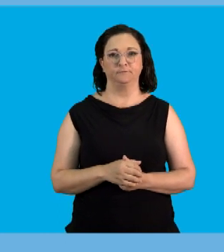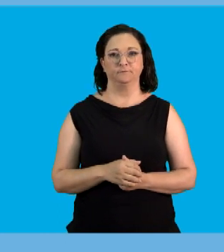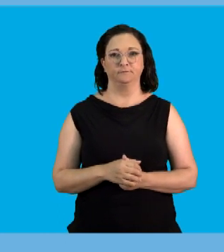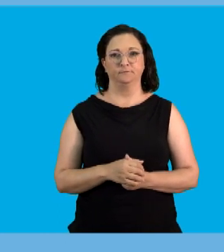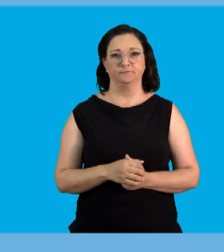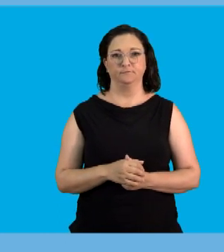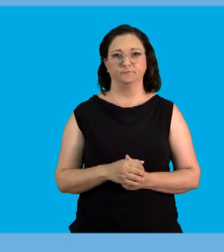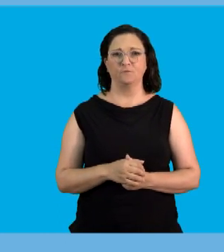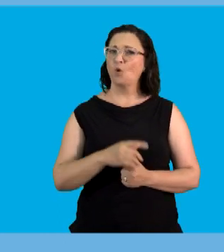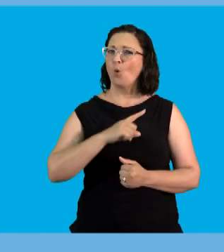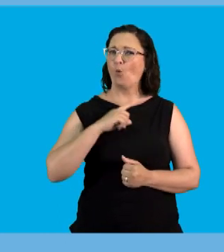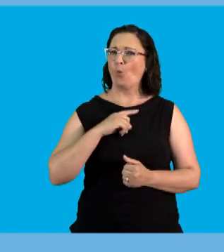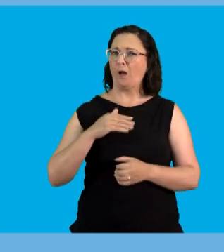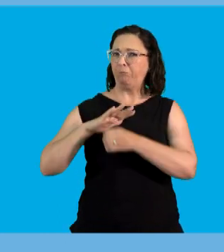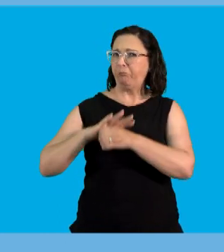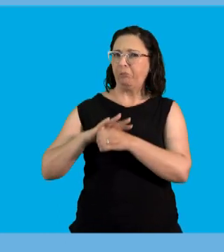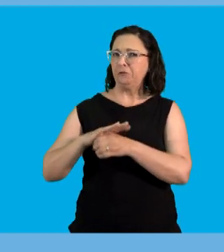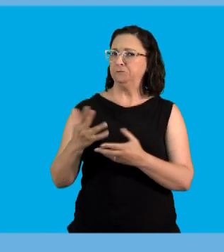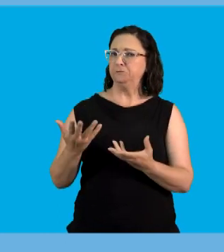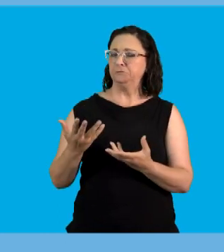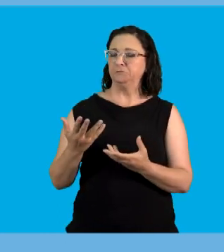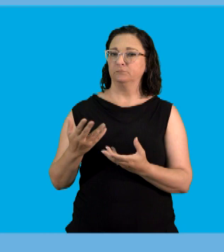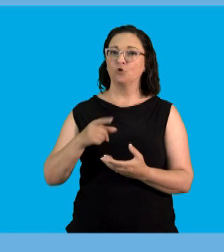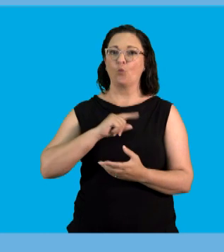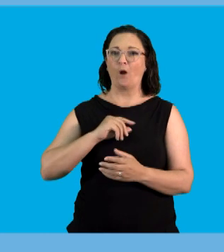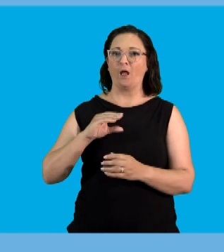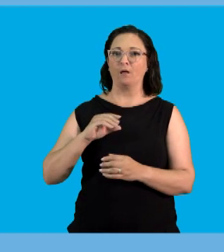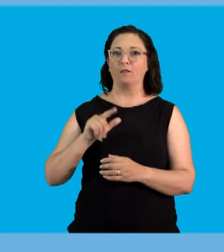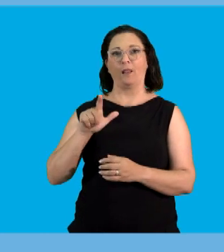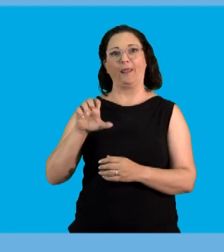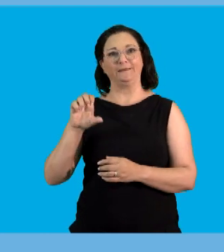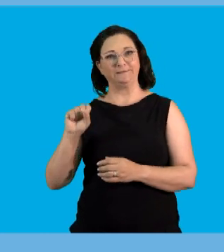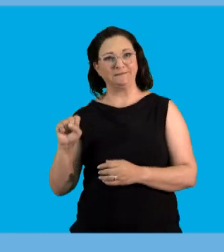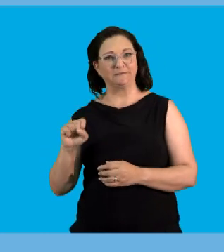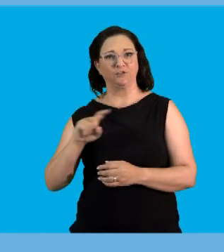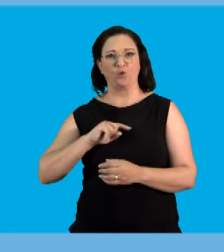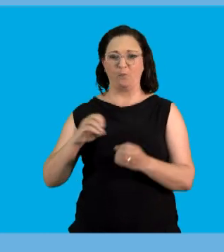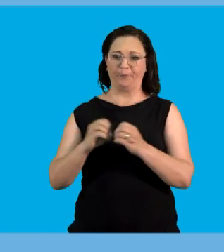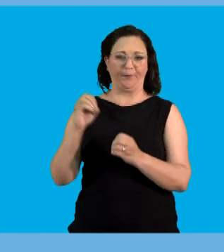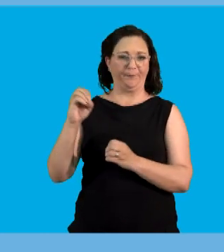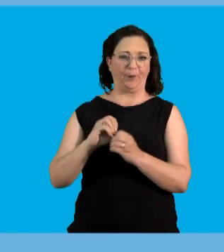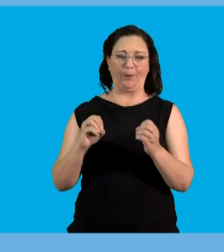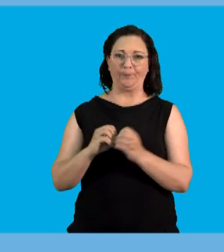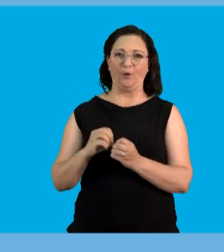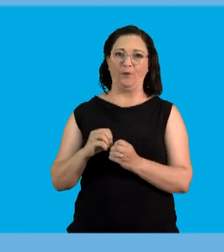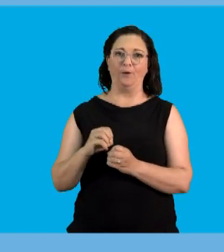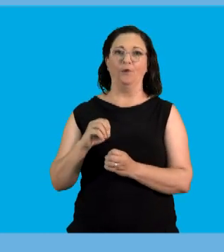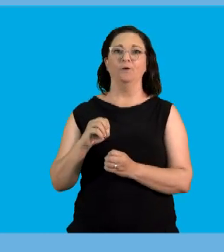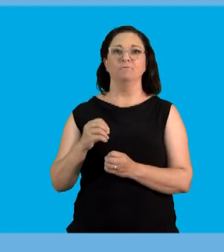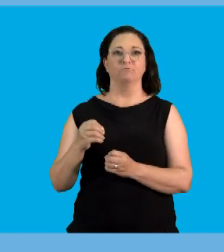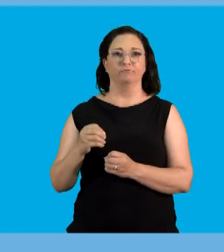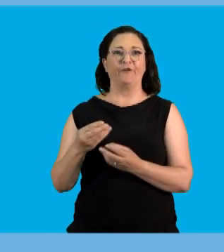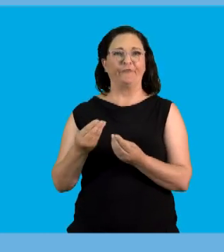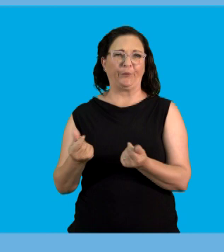There's less pressure. Why is there less pressure? Because there's going to be less collisions.